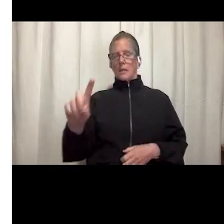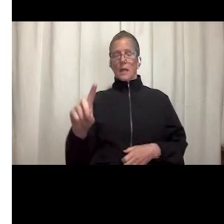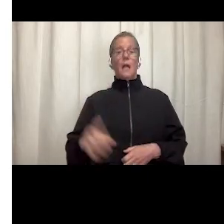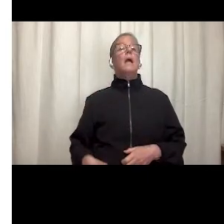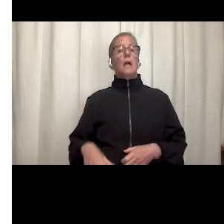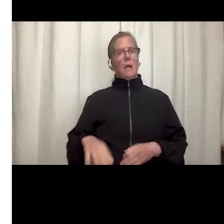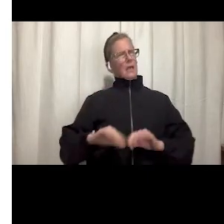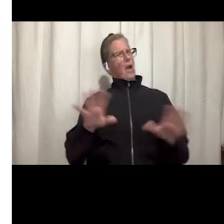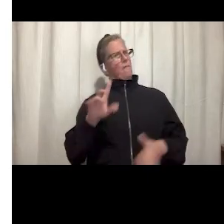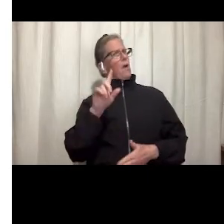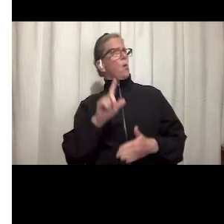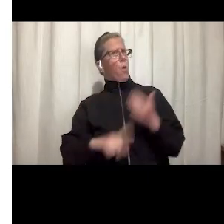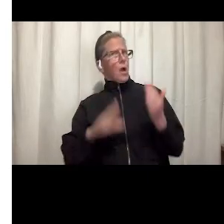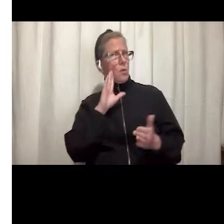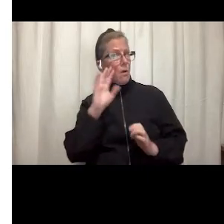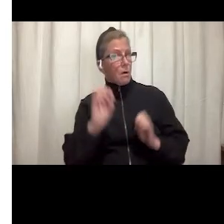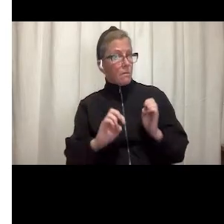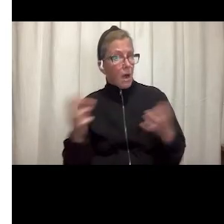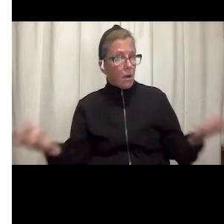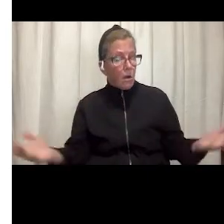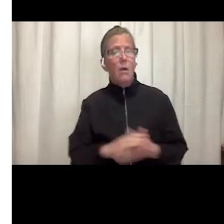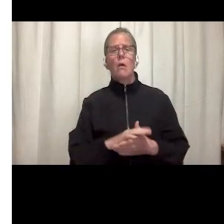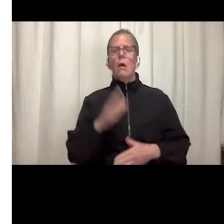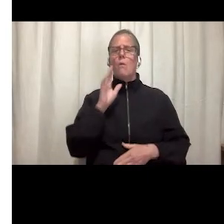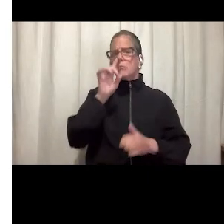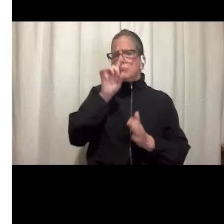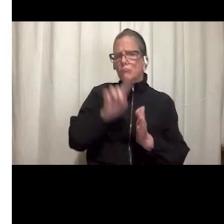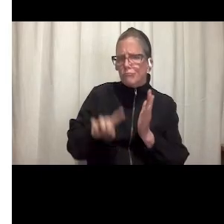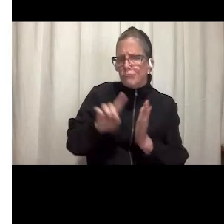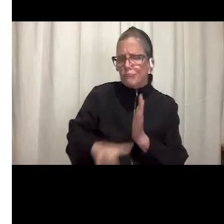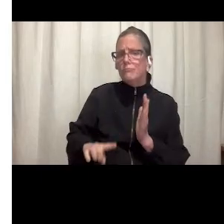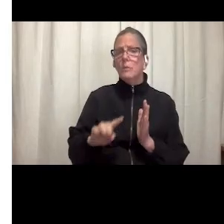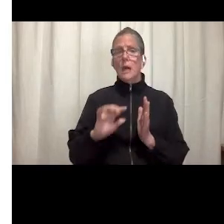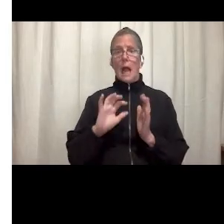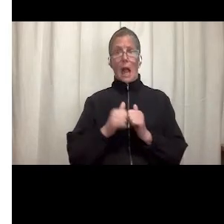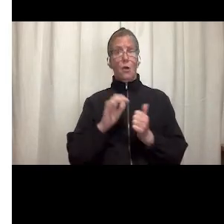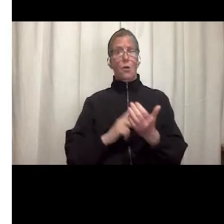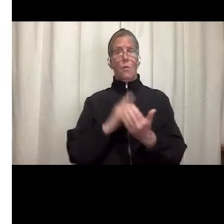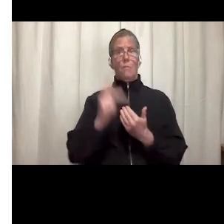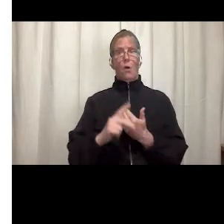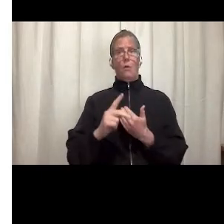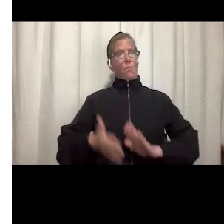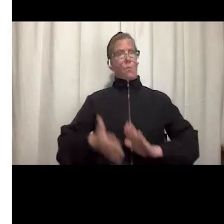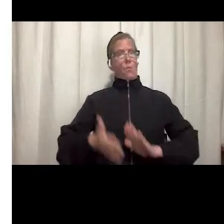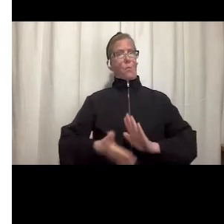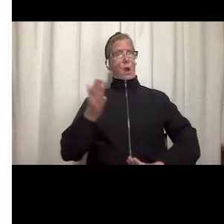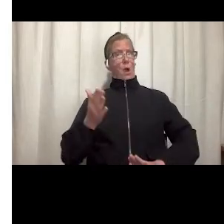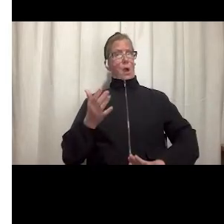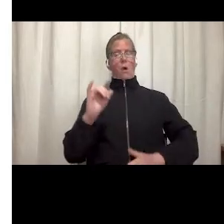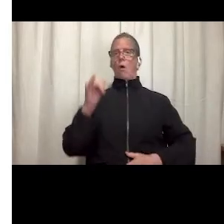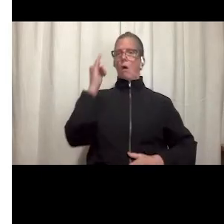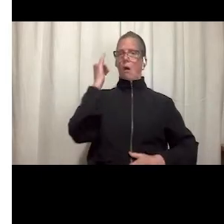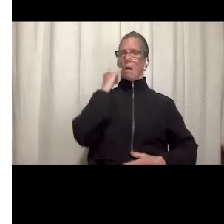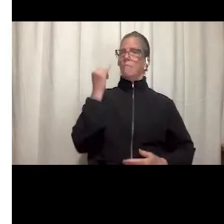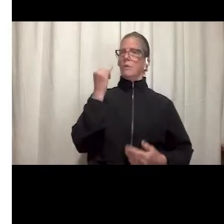evaluating. Are you exploring how your program is being implemented or whether it's achieving